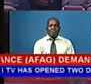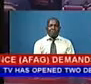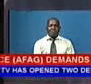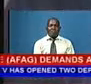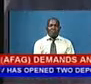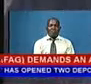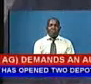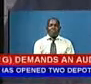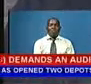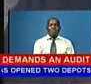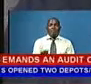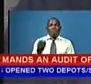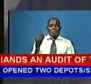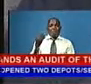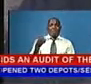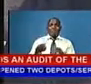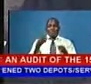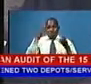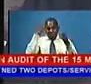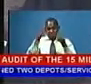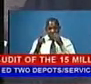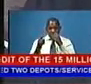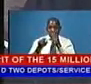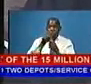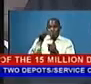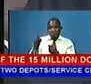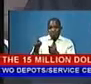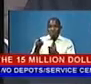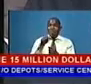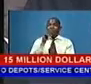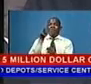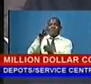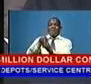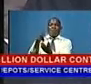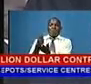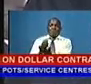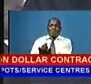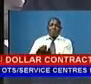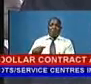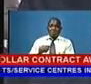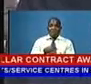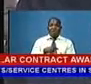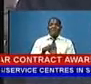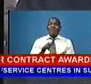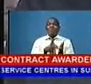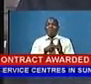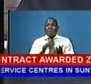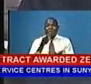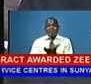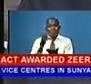lord. Yes, my lord. No, the court ruled on a question, not on the tendering of the document. We are saying that this